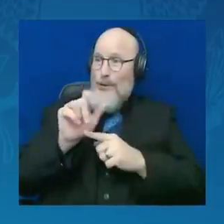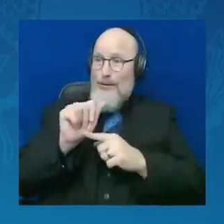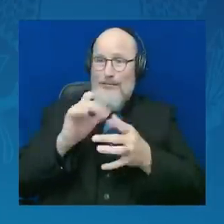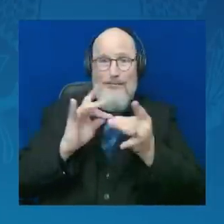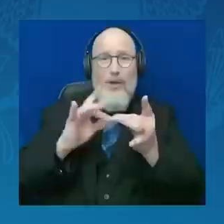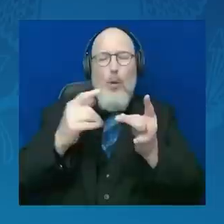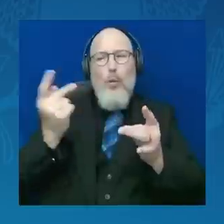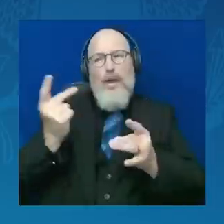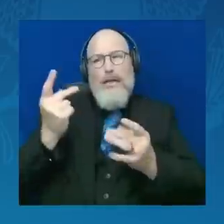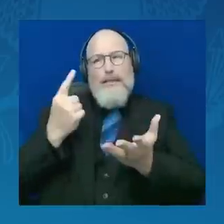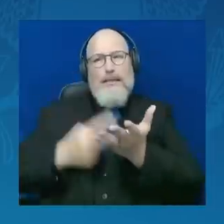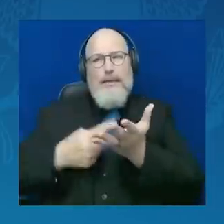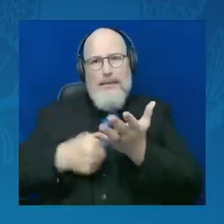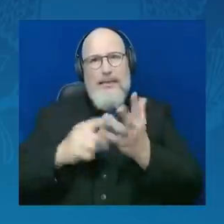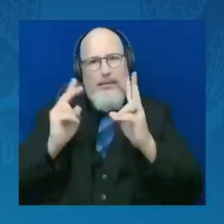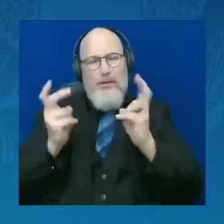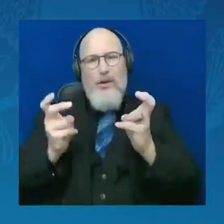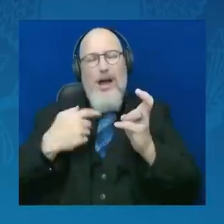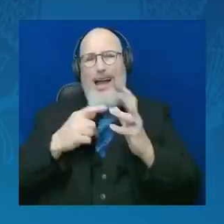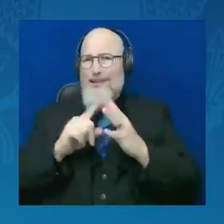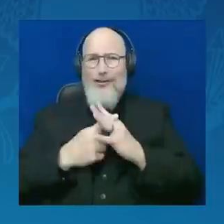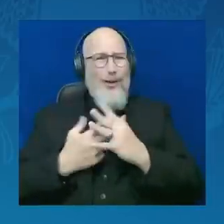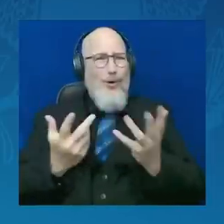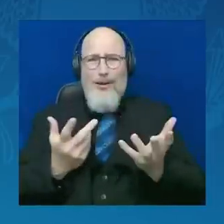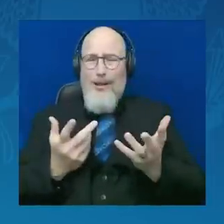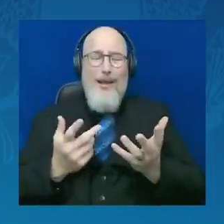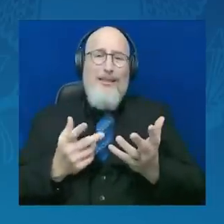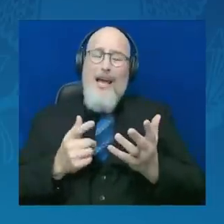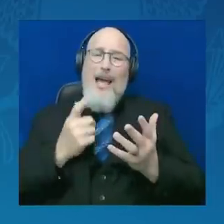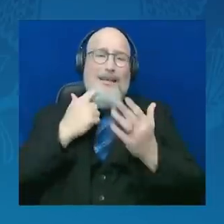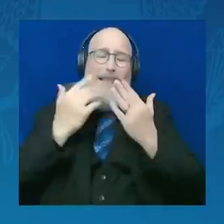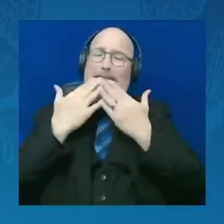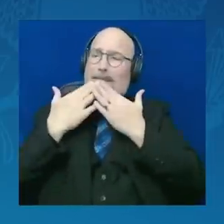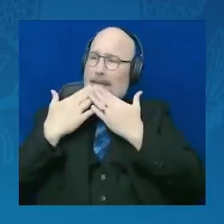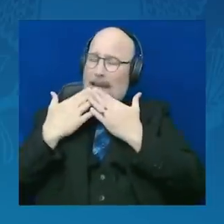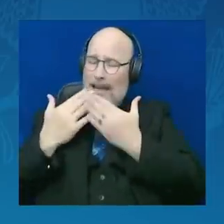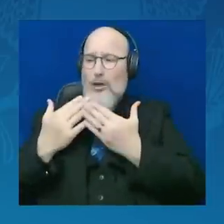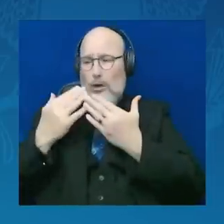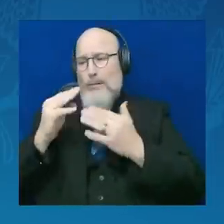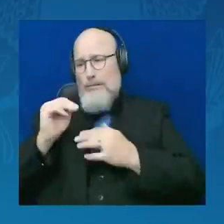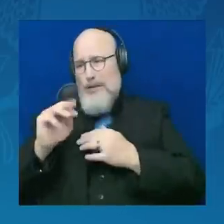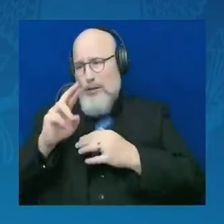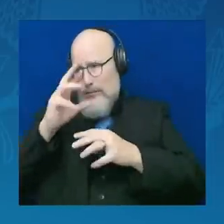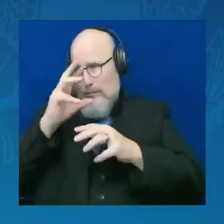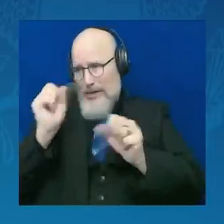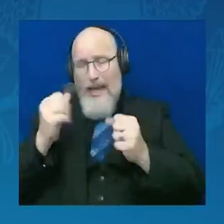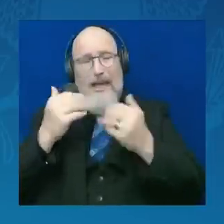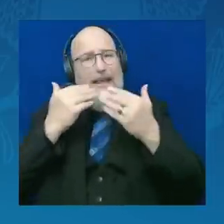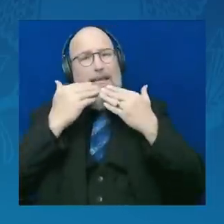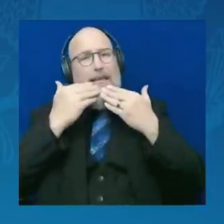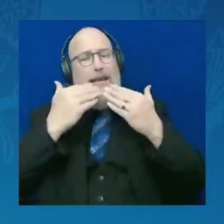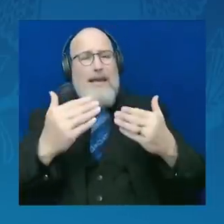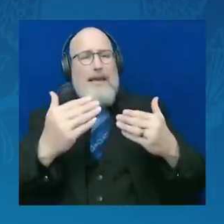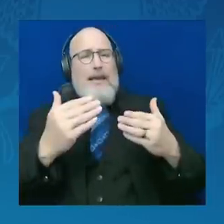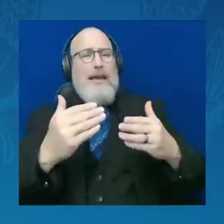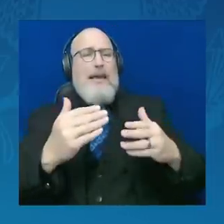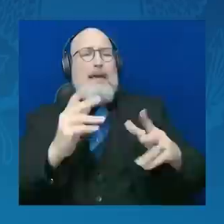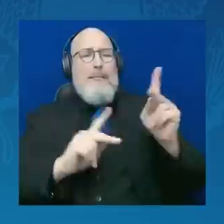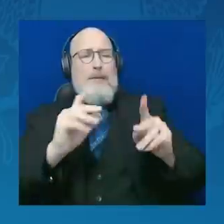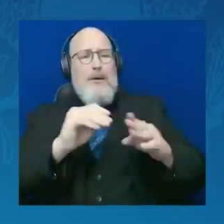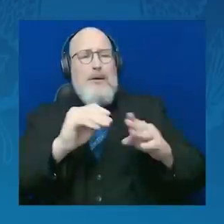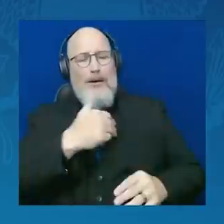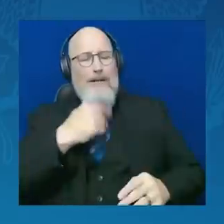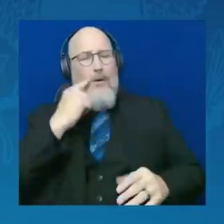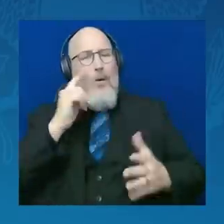I started by thanking the President and Poland and the people of Poland for what they have done. And I will restate what I said